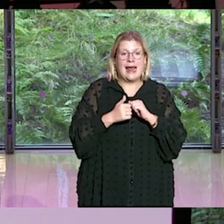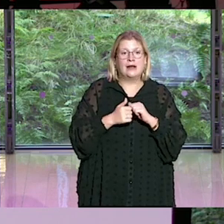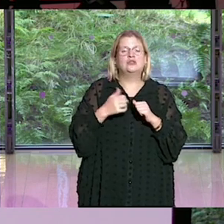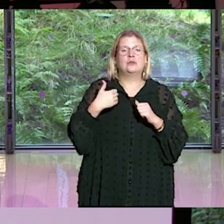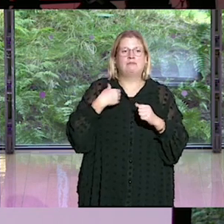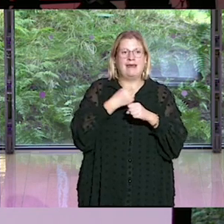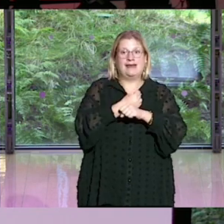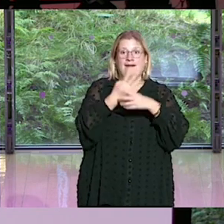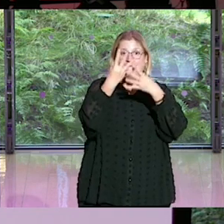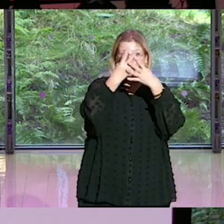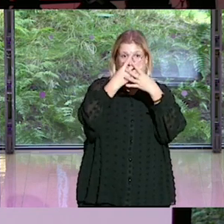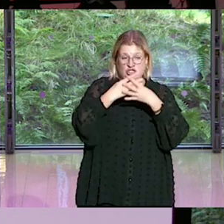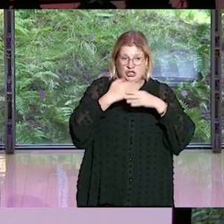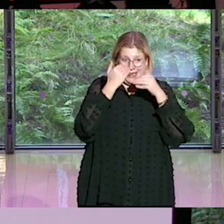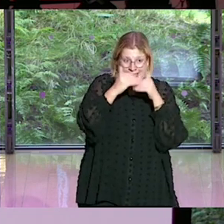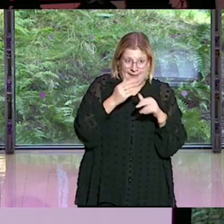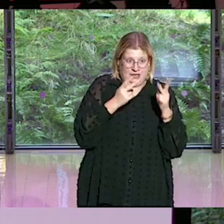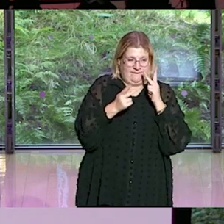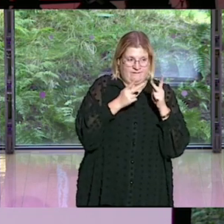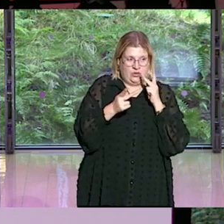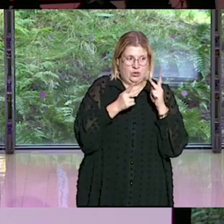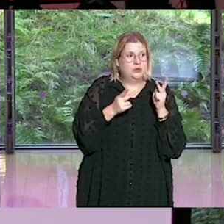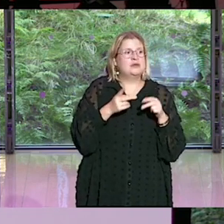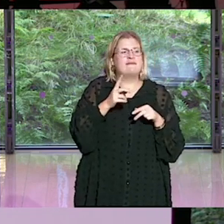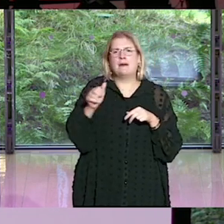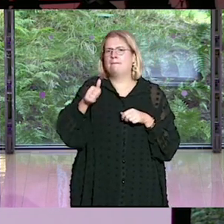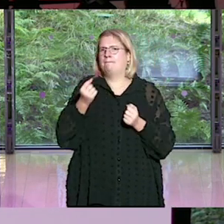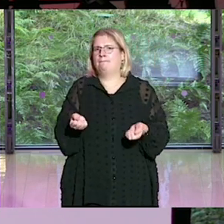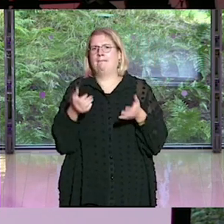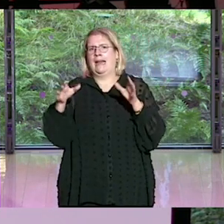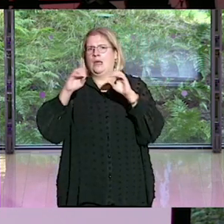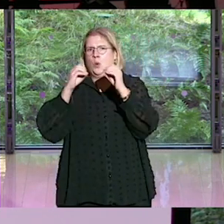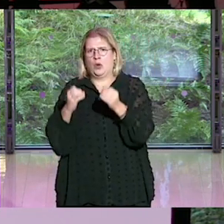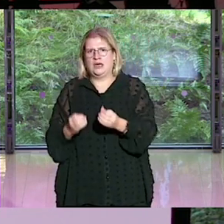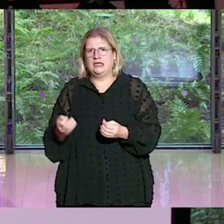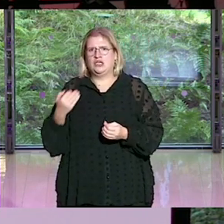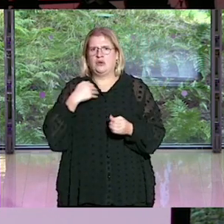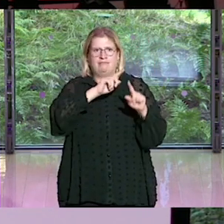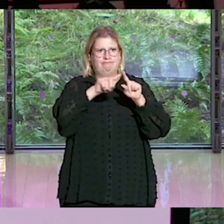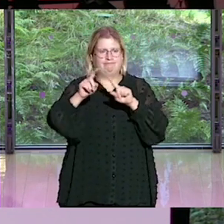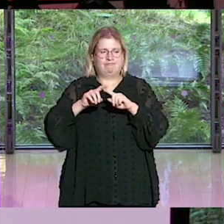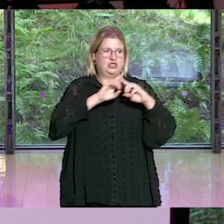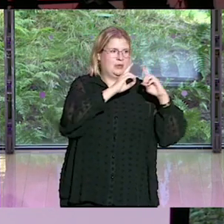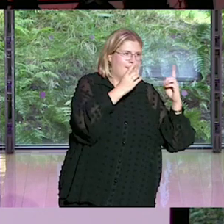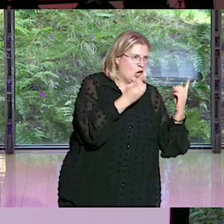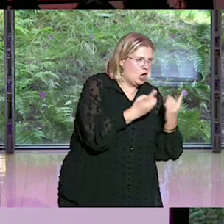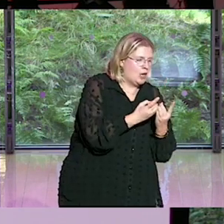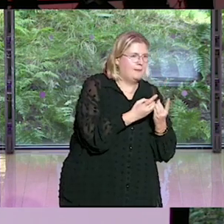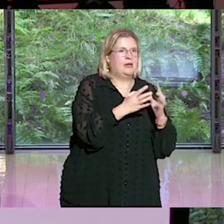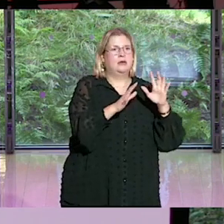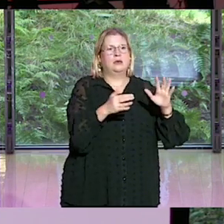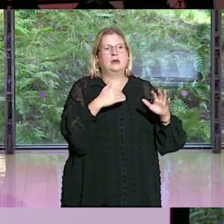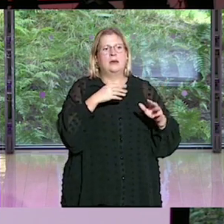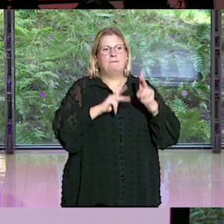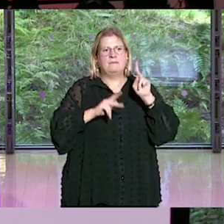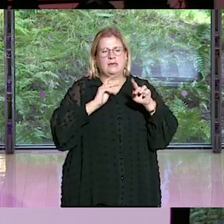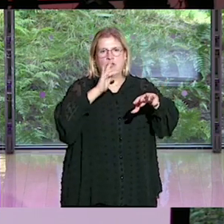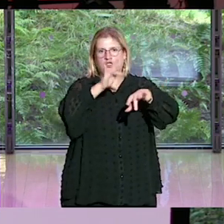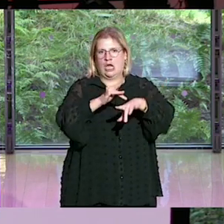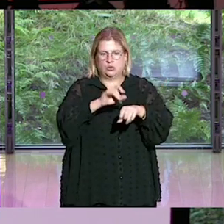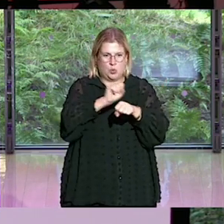filtered views of your data as well. Coming in from many organizations, right? You have different departments, you have different people working on different